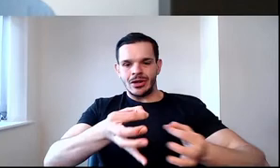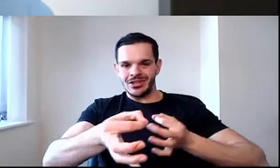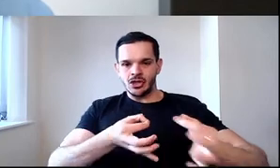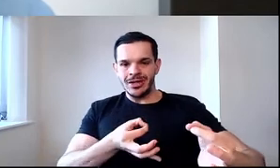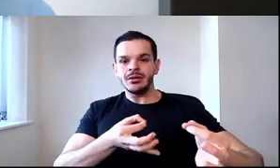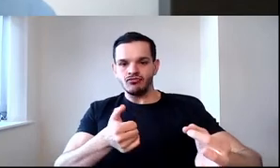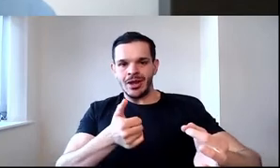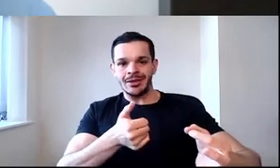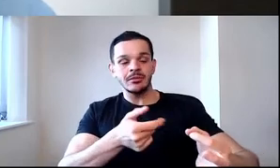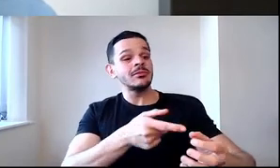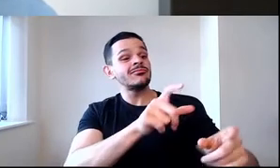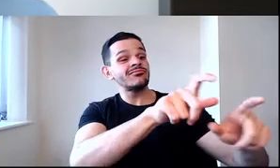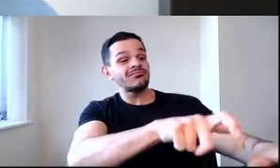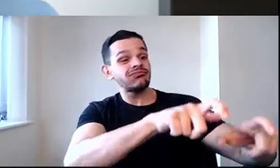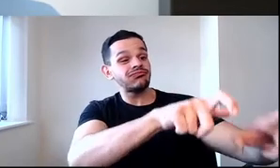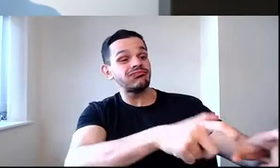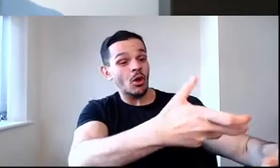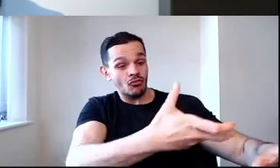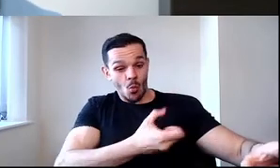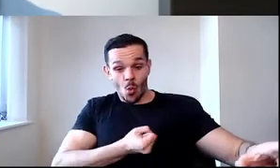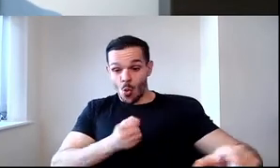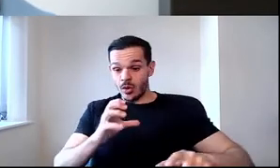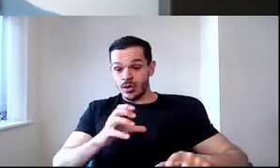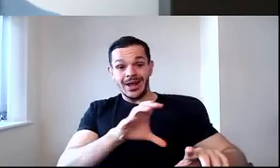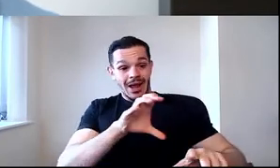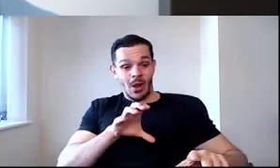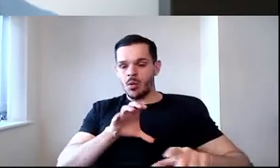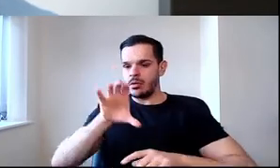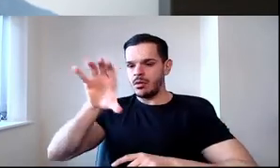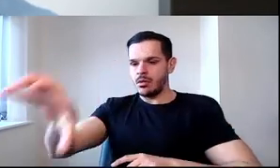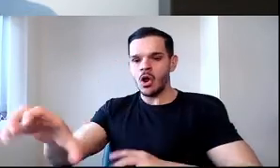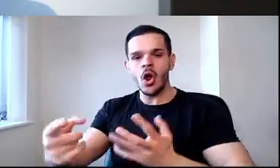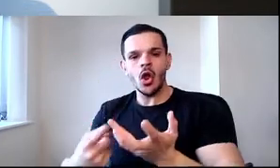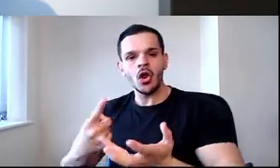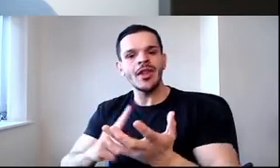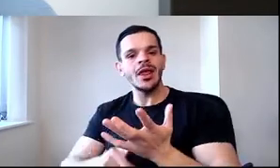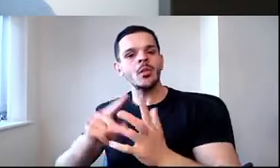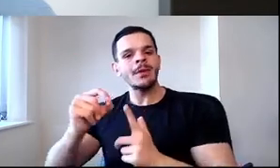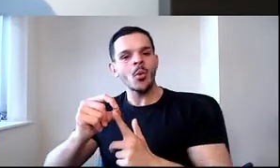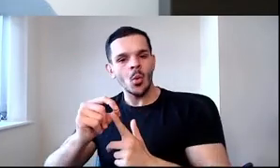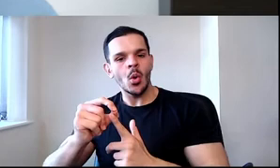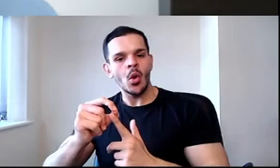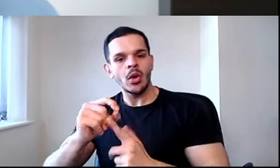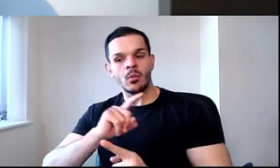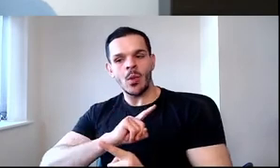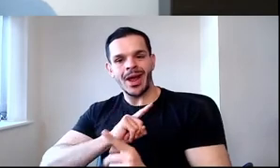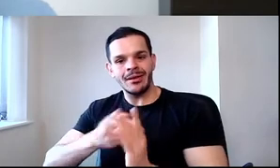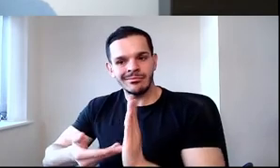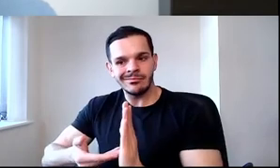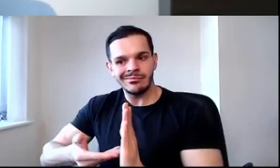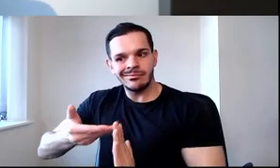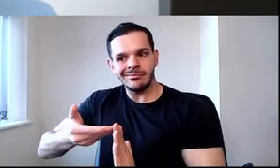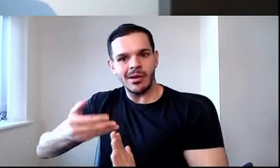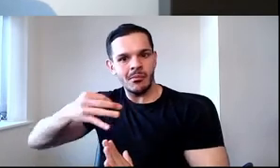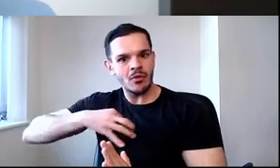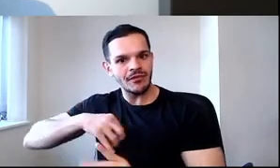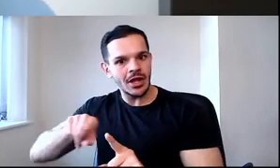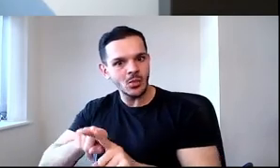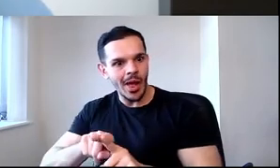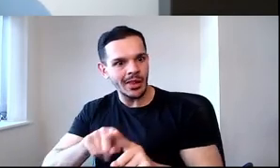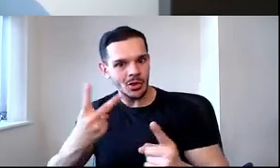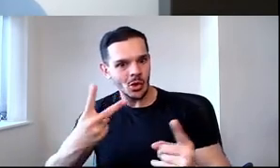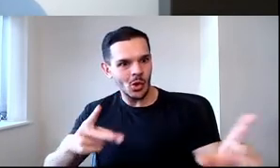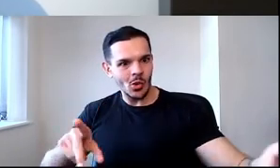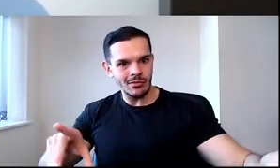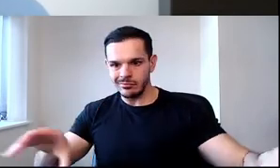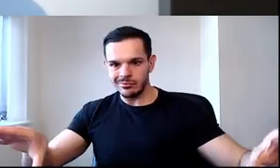that crypto reward and they put it into another liquidity pool for increasing the gains there as well. So